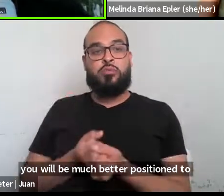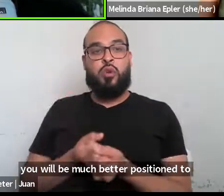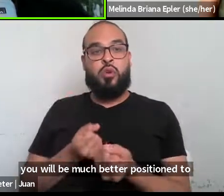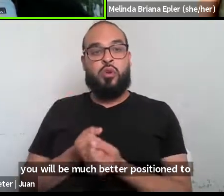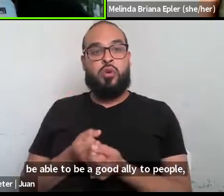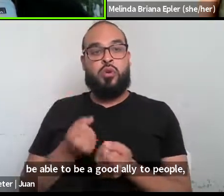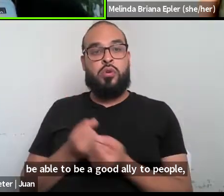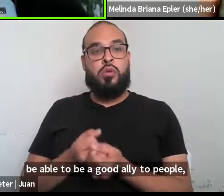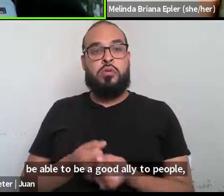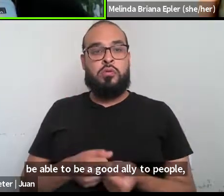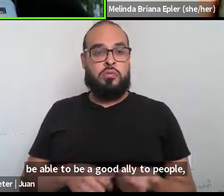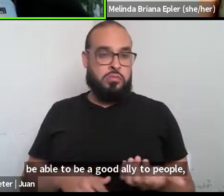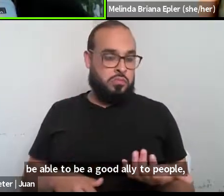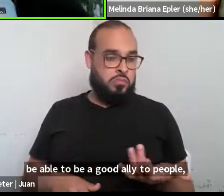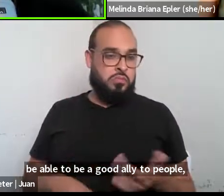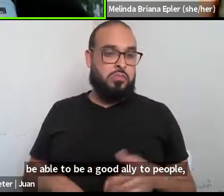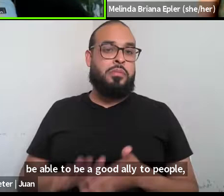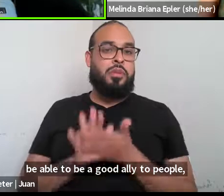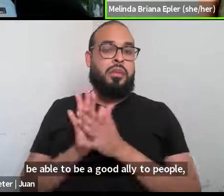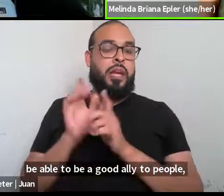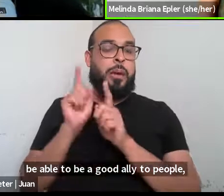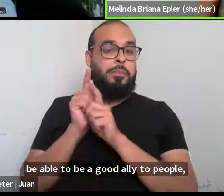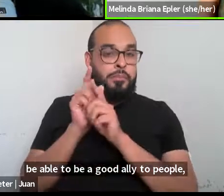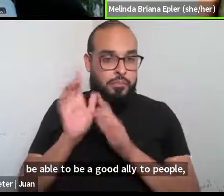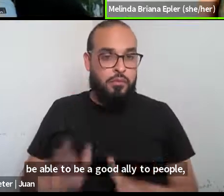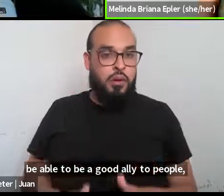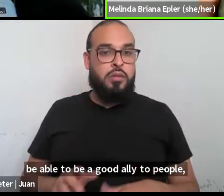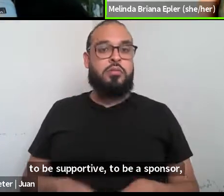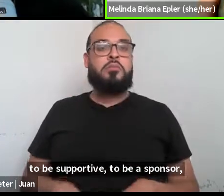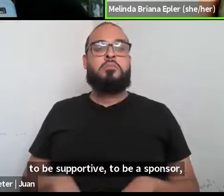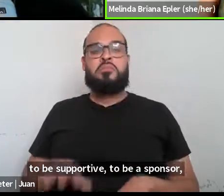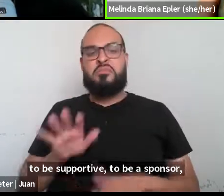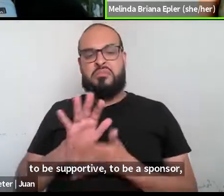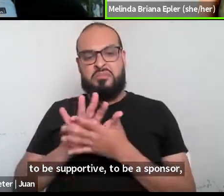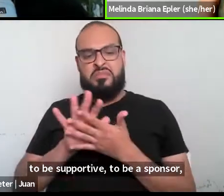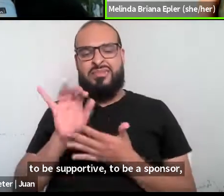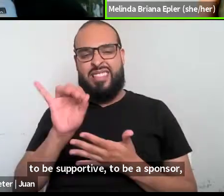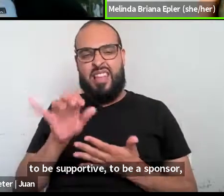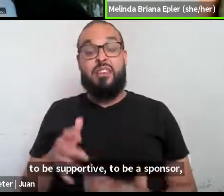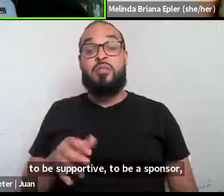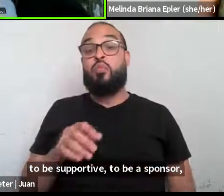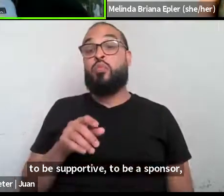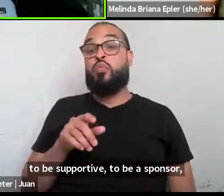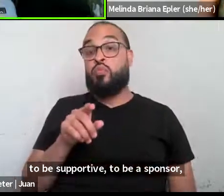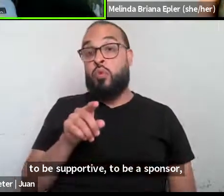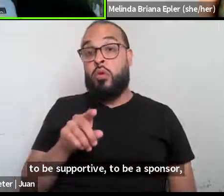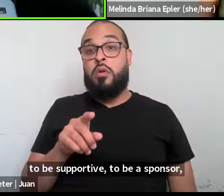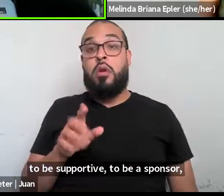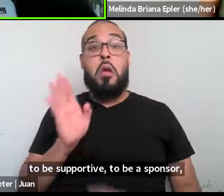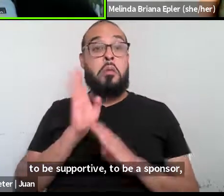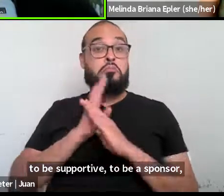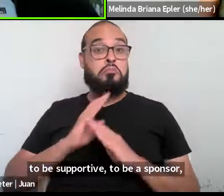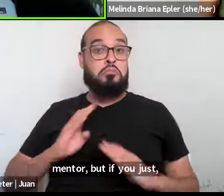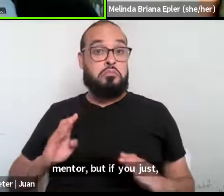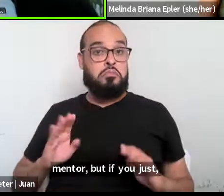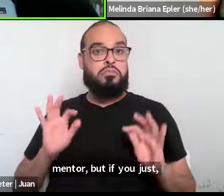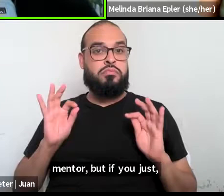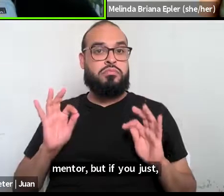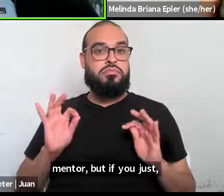be a sponsor, mentor. But if you just, stay silent,